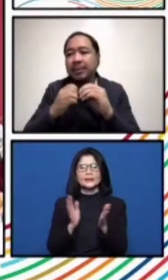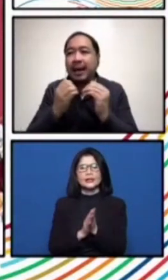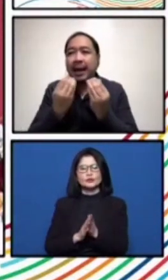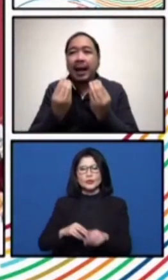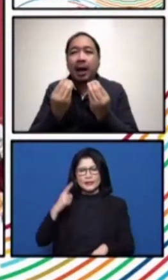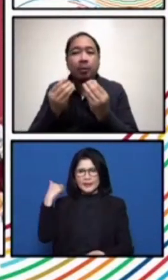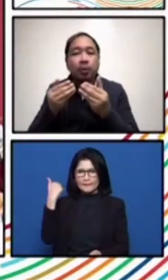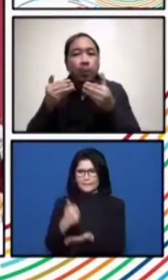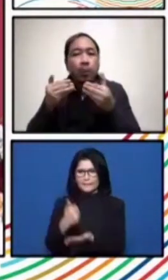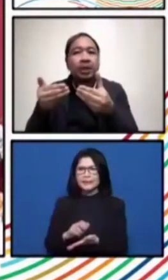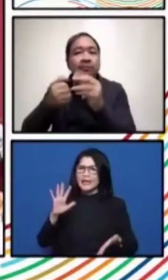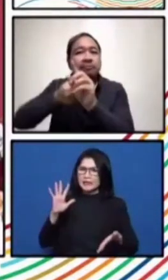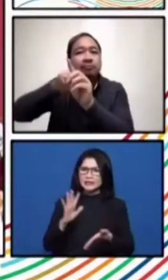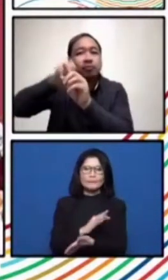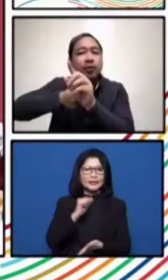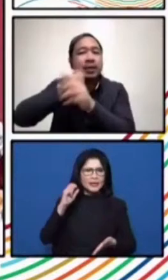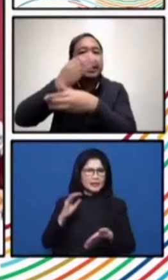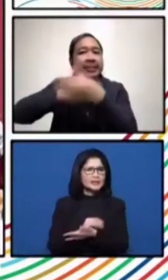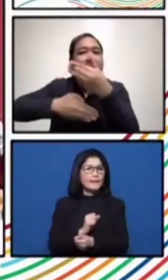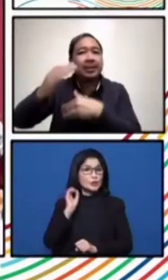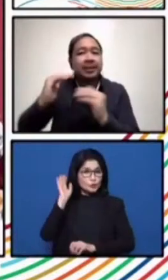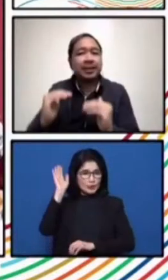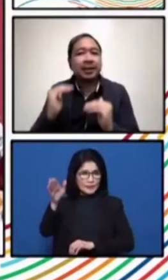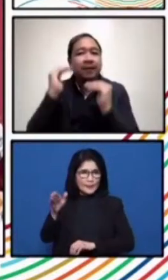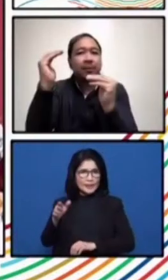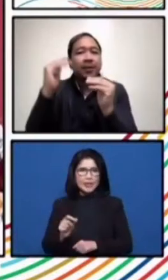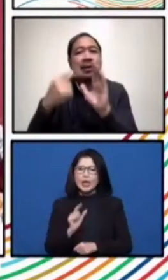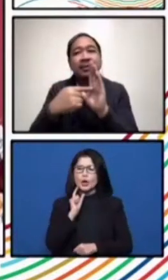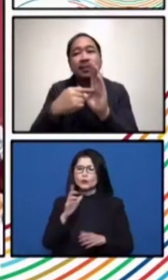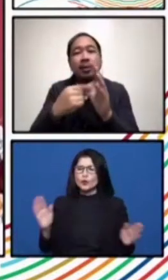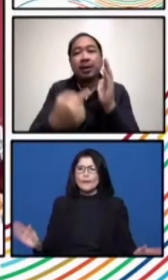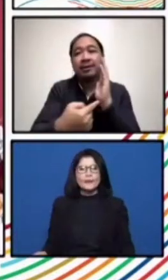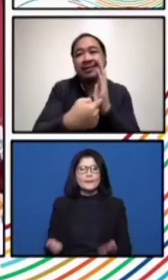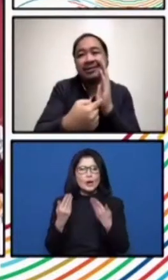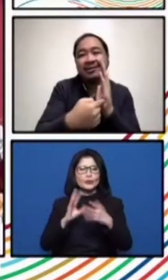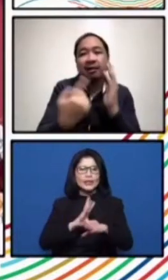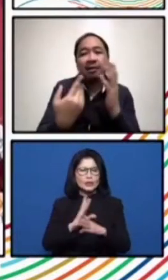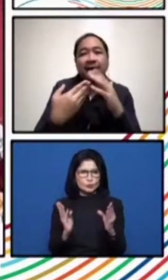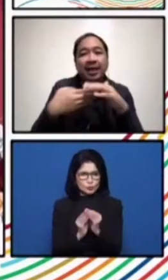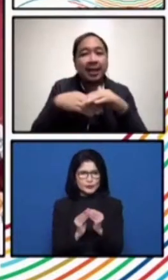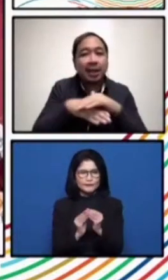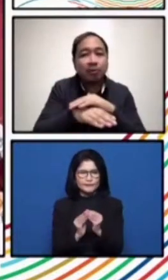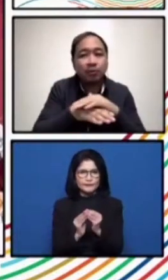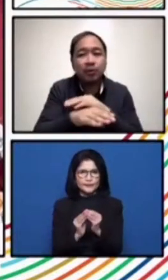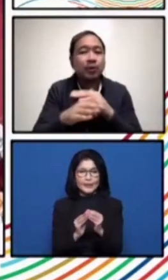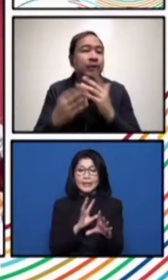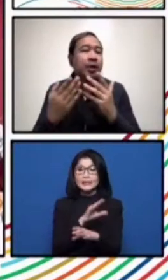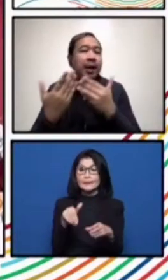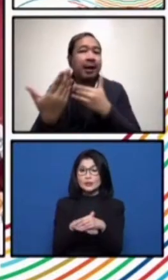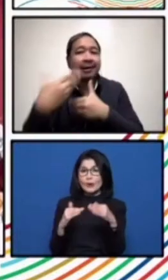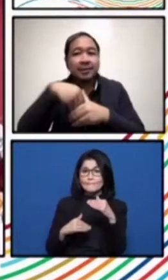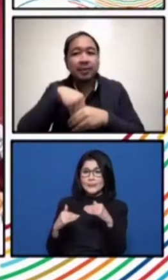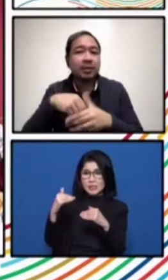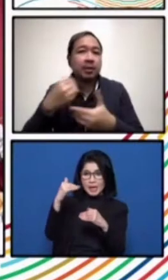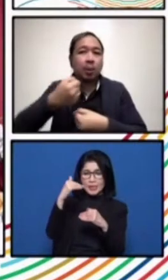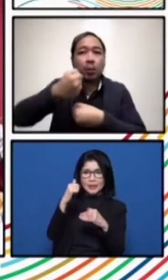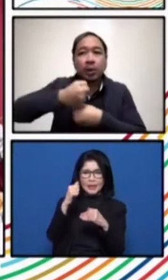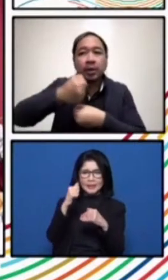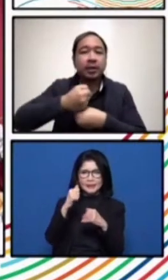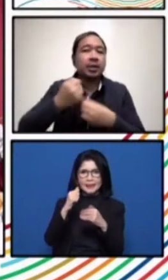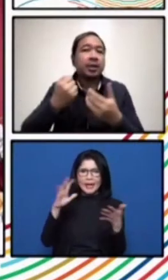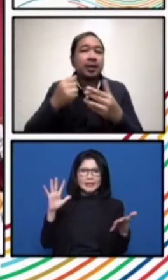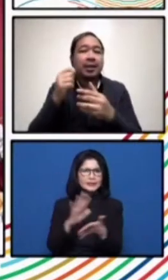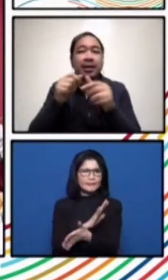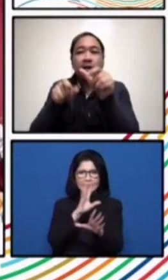Development Across areas such as digital inclusion and accessibility productive employment and decent work social protection